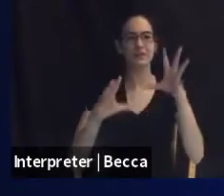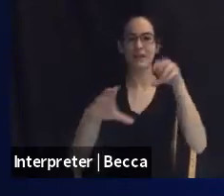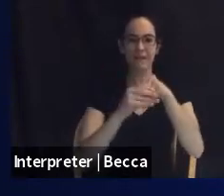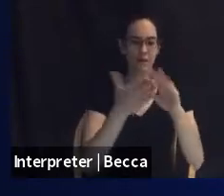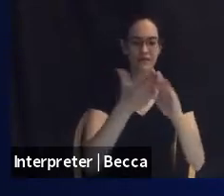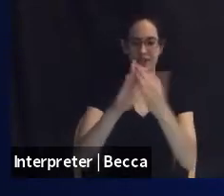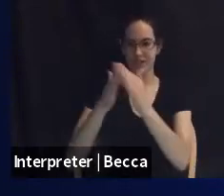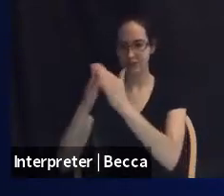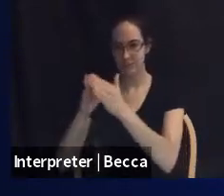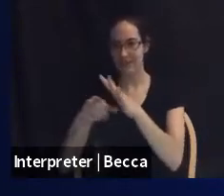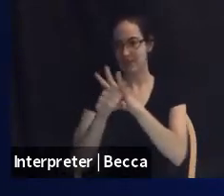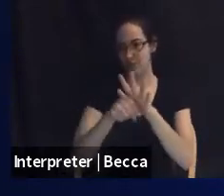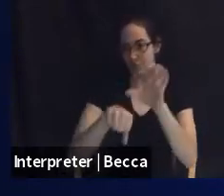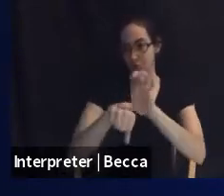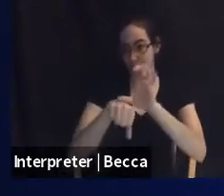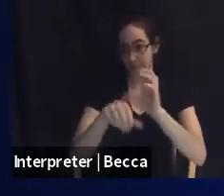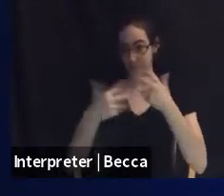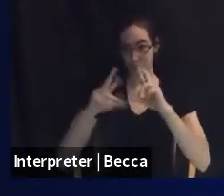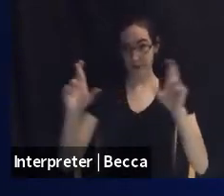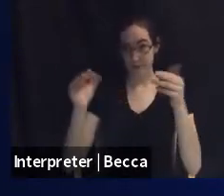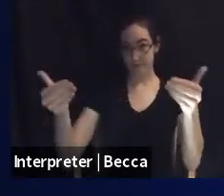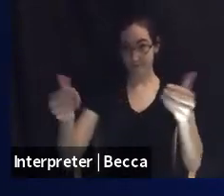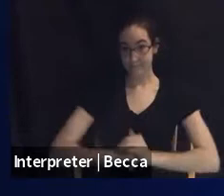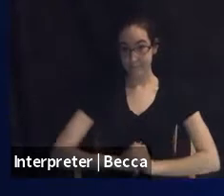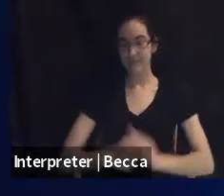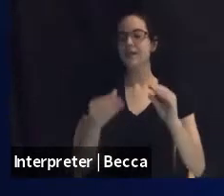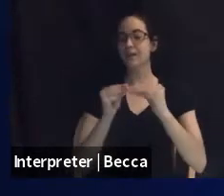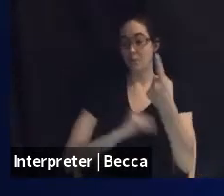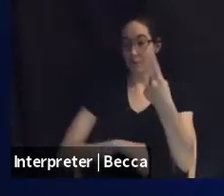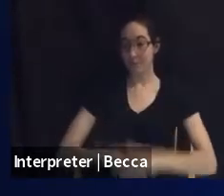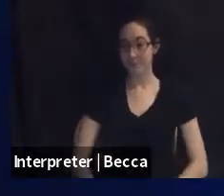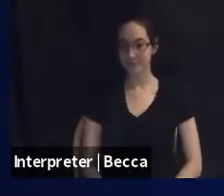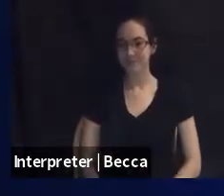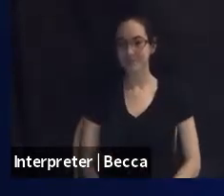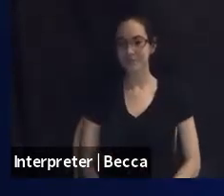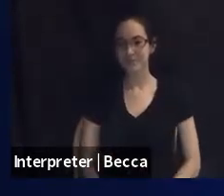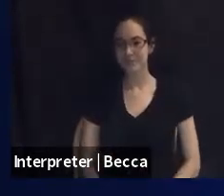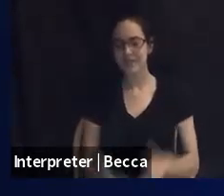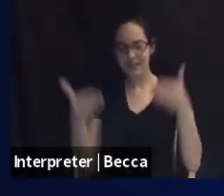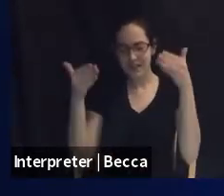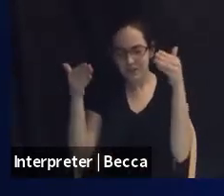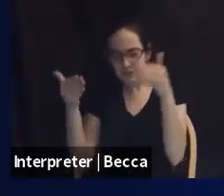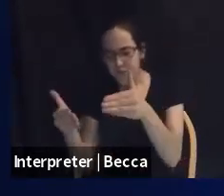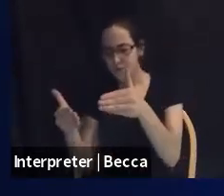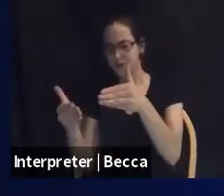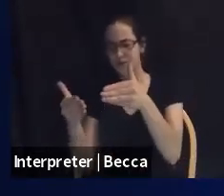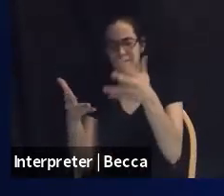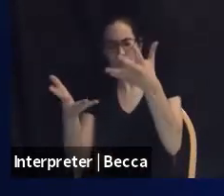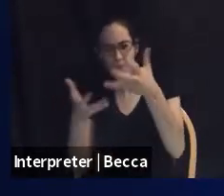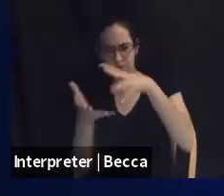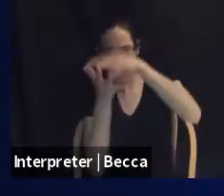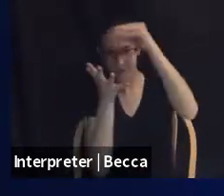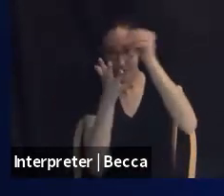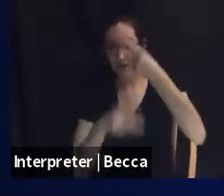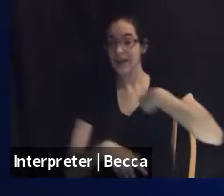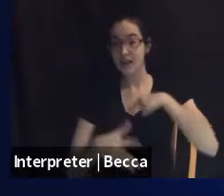community in a local church. So here we go. Ready? Number one, a devotion to learning. And when we come together and we